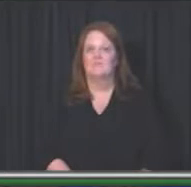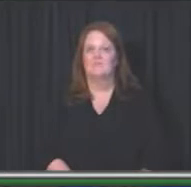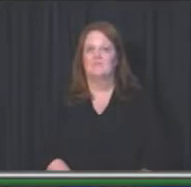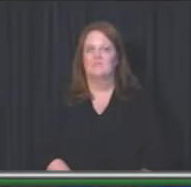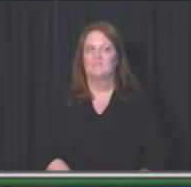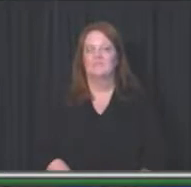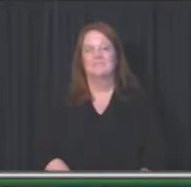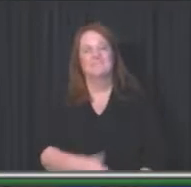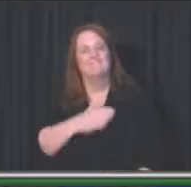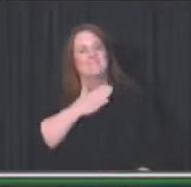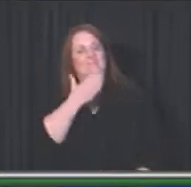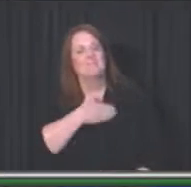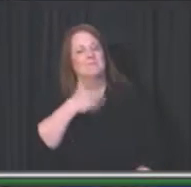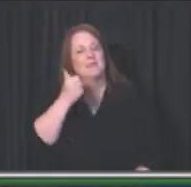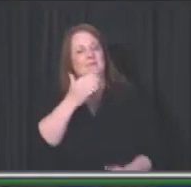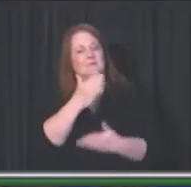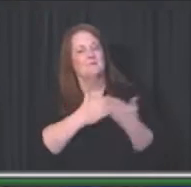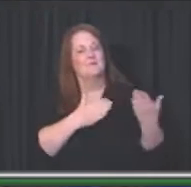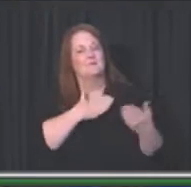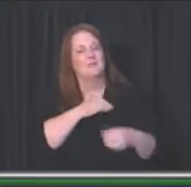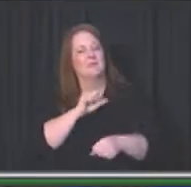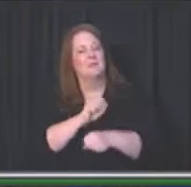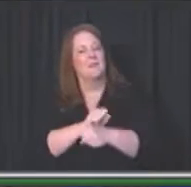This is the best part of my job.